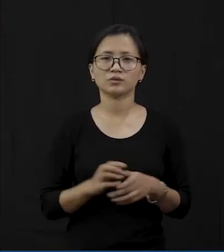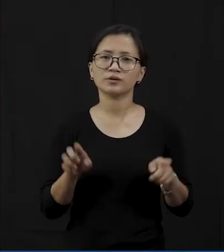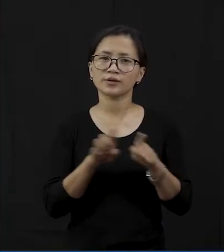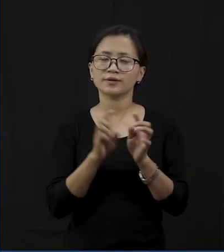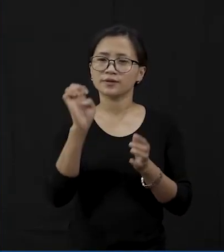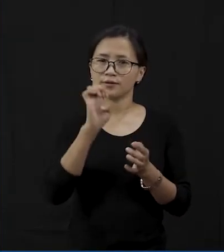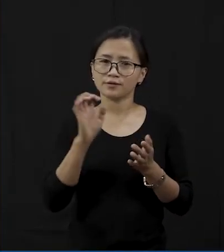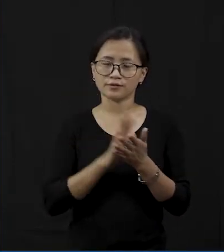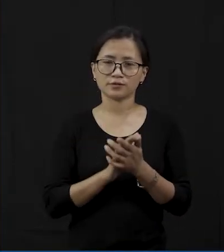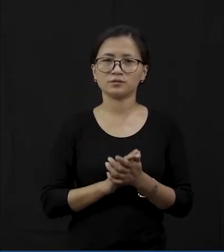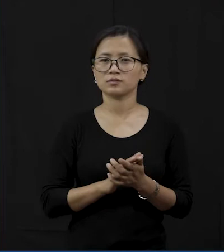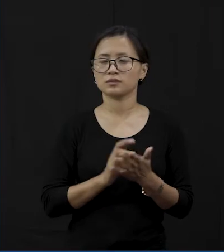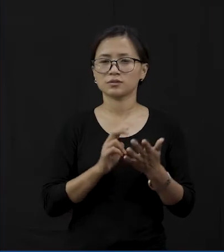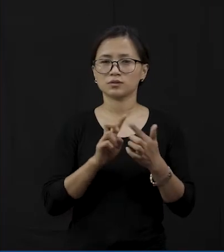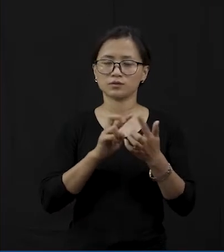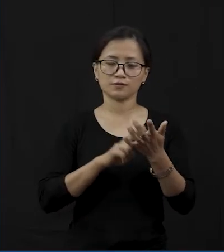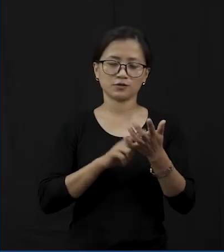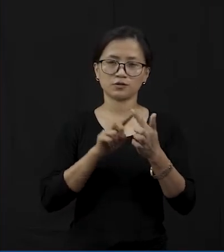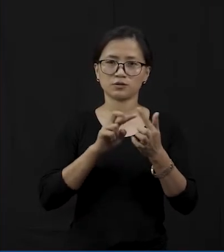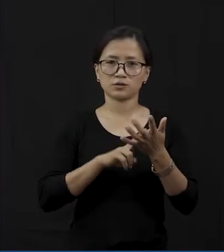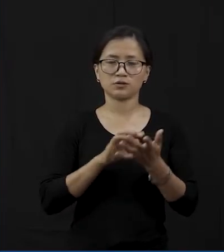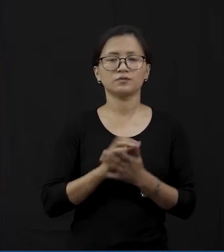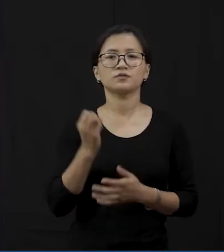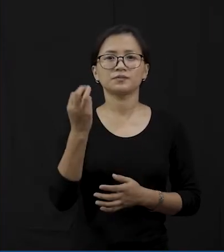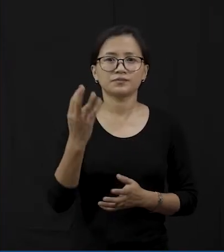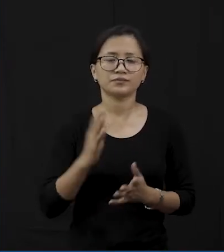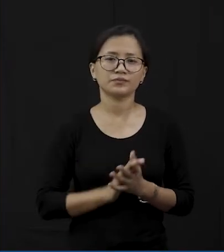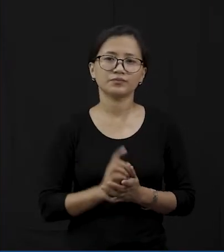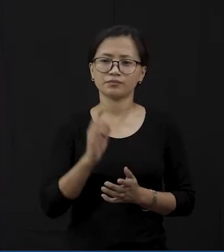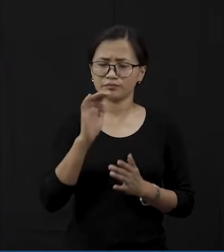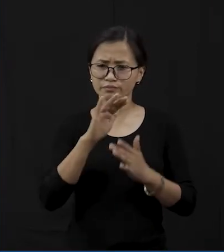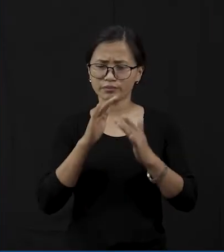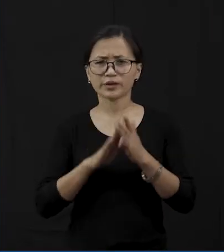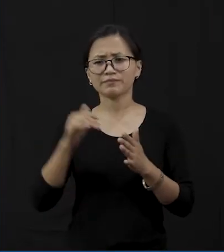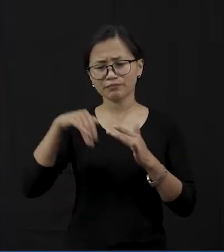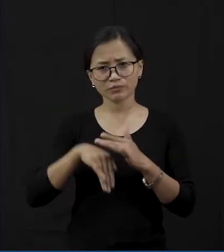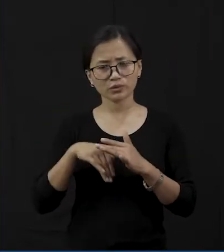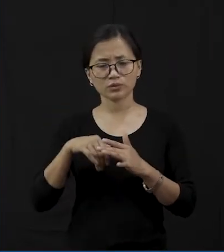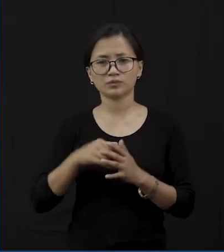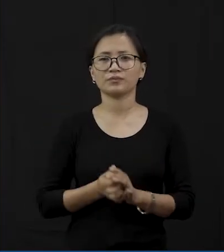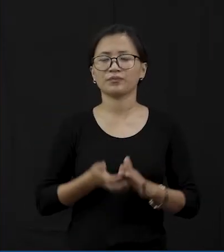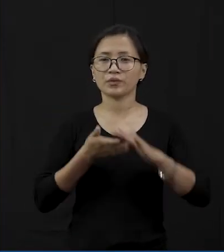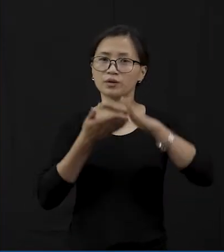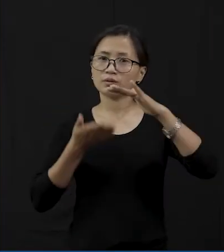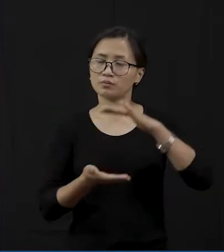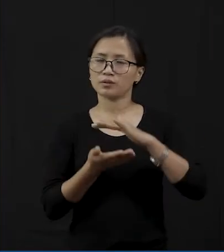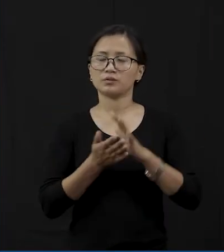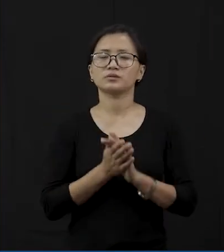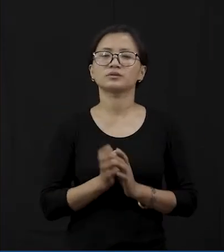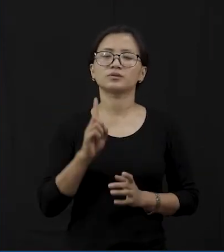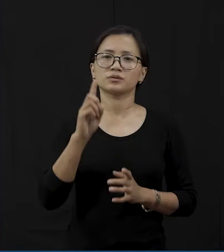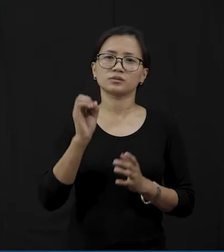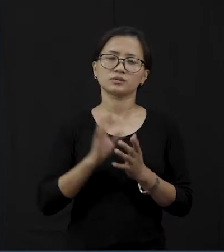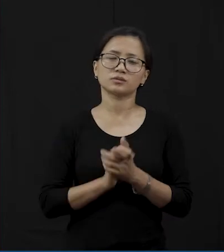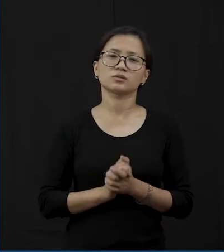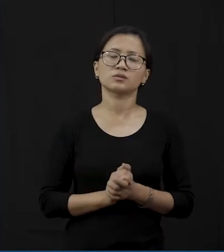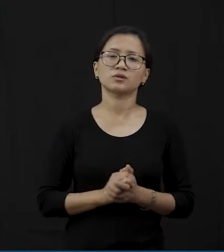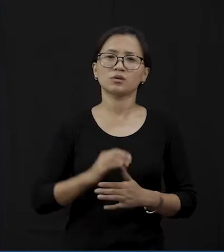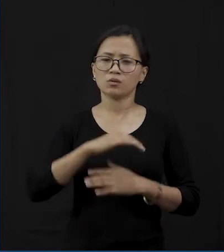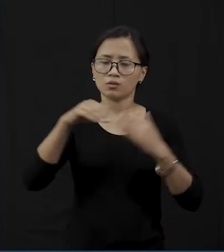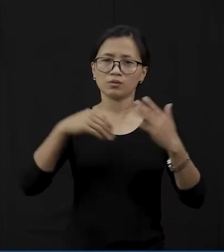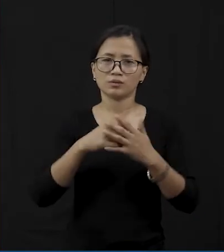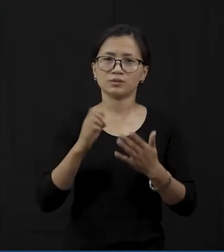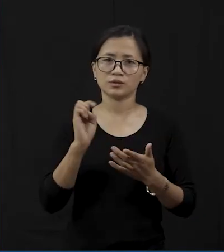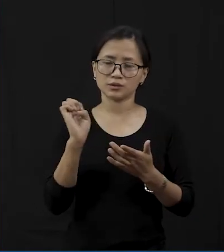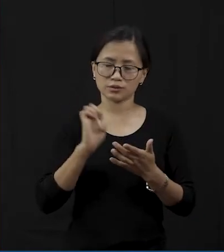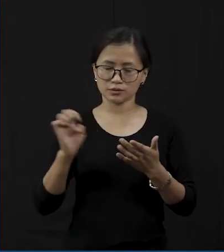let's tell you that below 10, now you can make it out that 2, 4, 6, and 10, these are all even